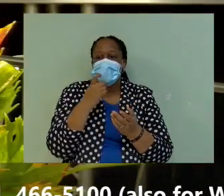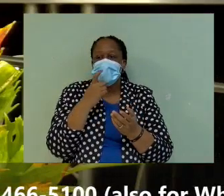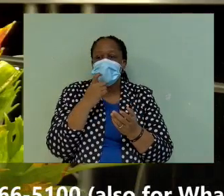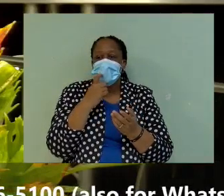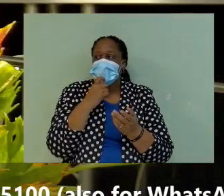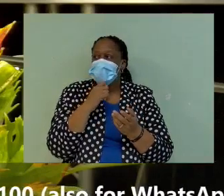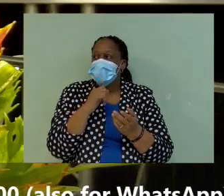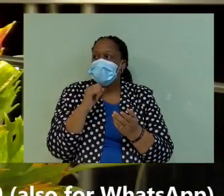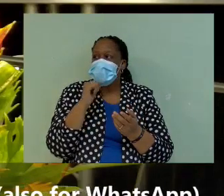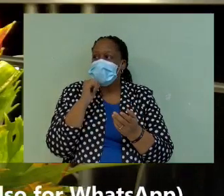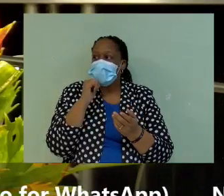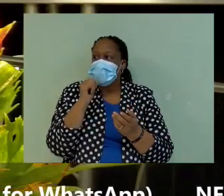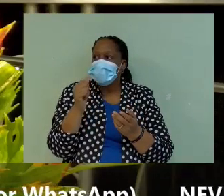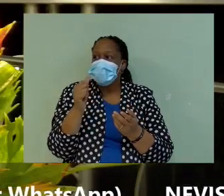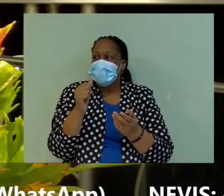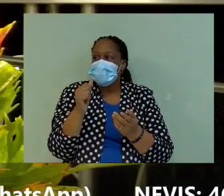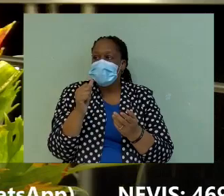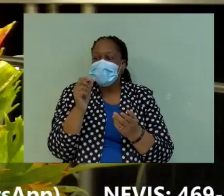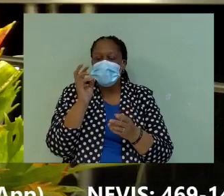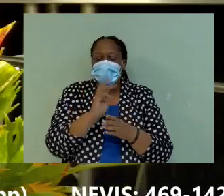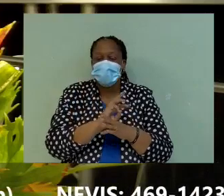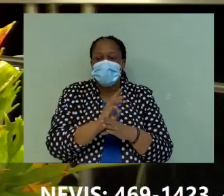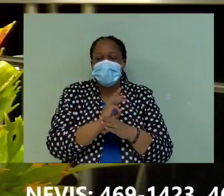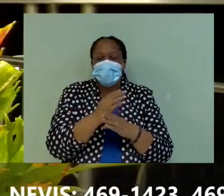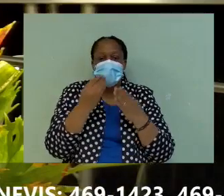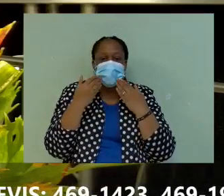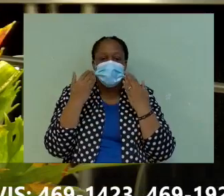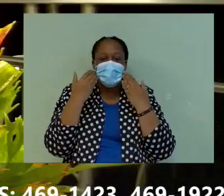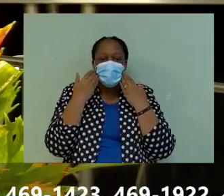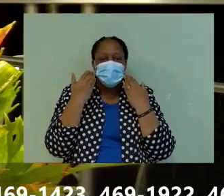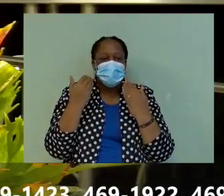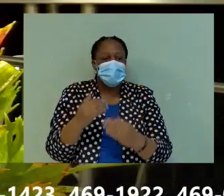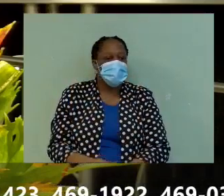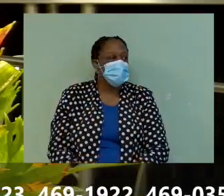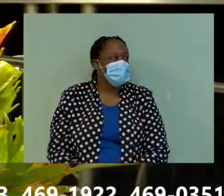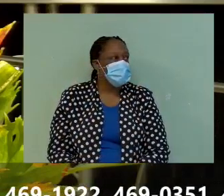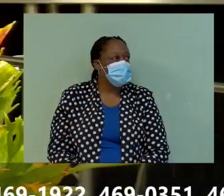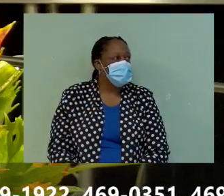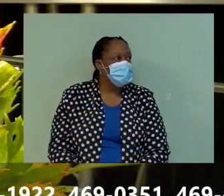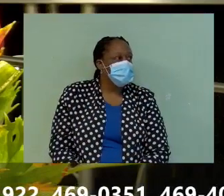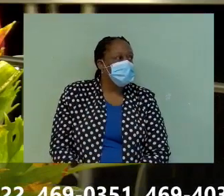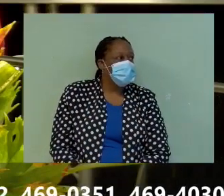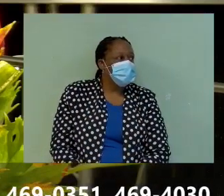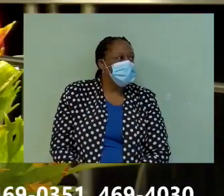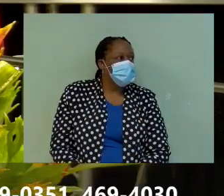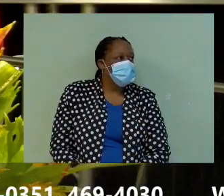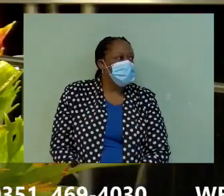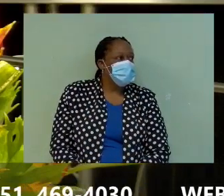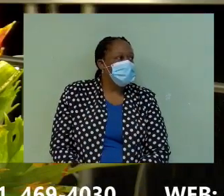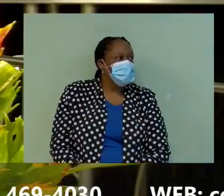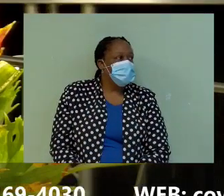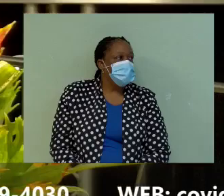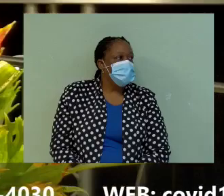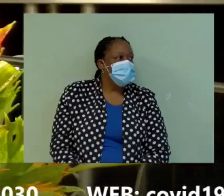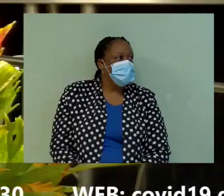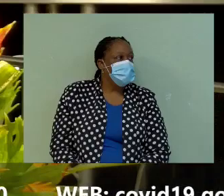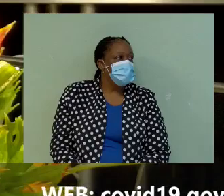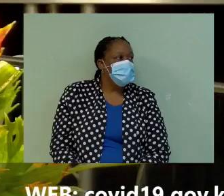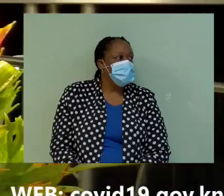if the police sees somebody wearing mask, not wearing a mask, and they explain that